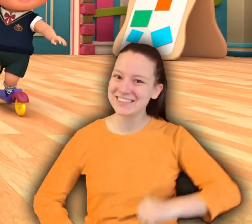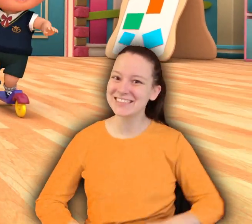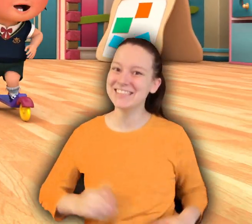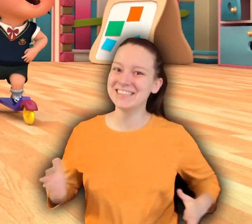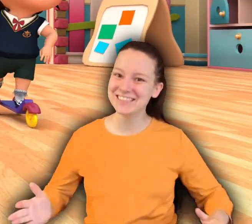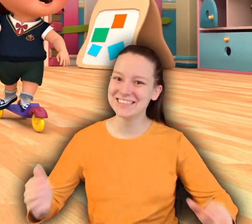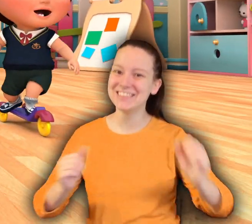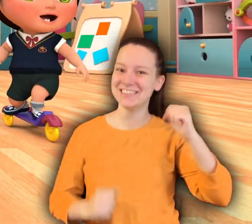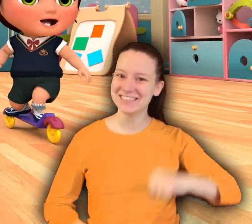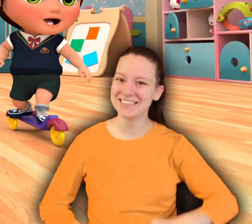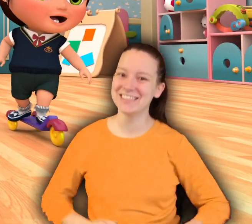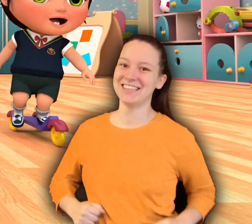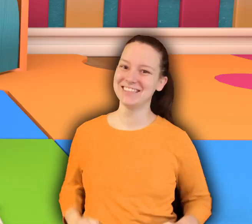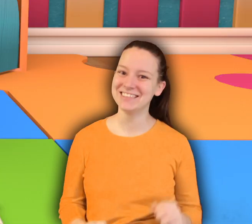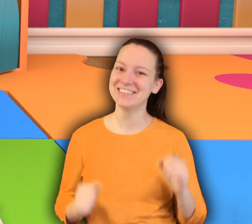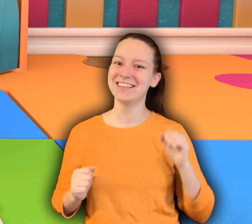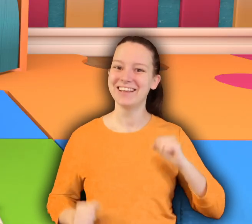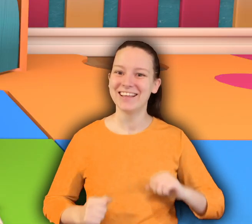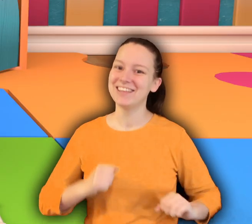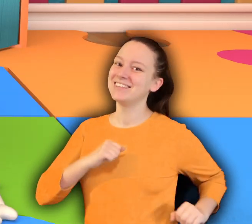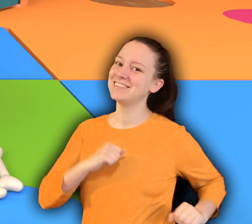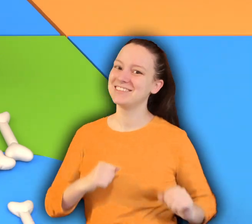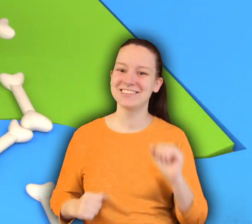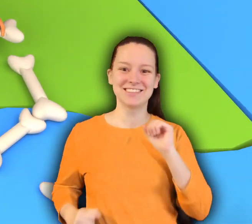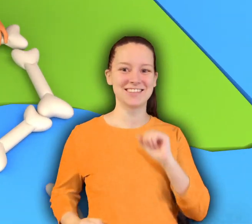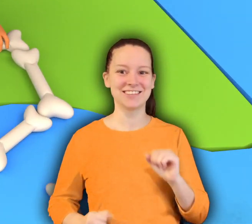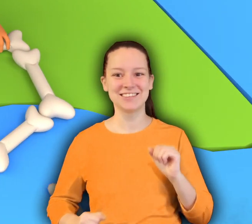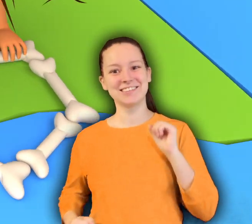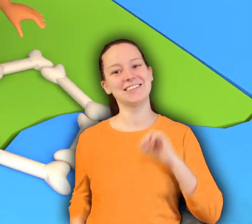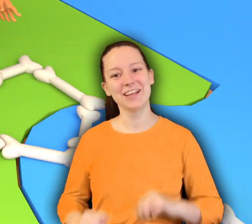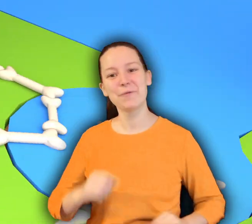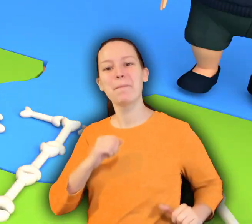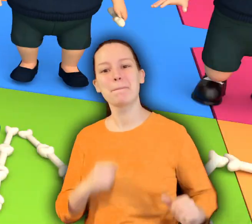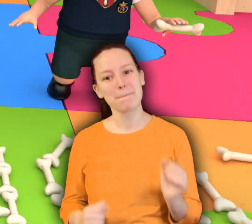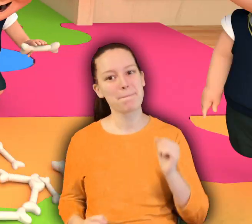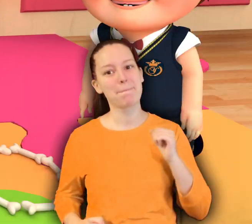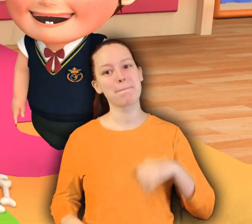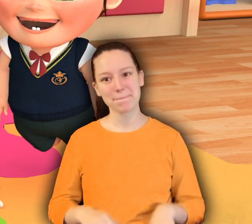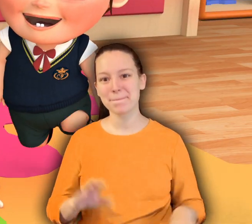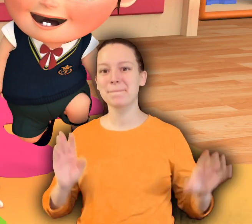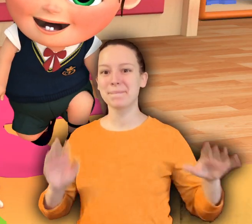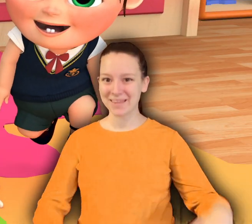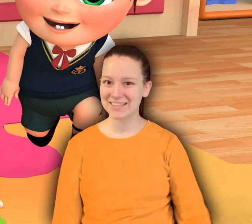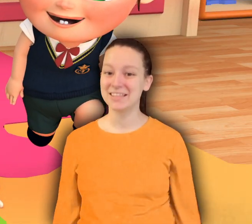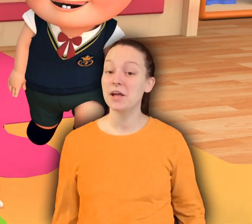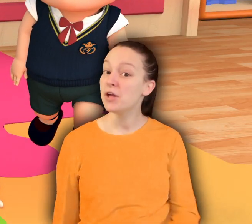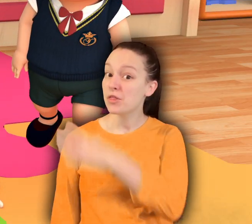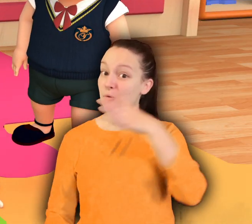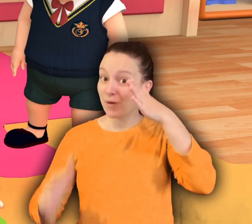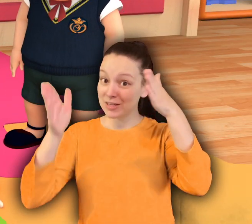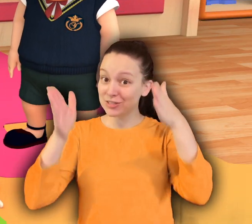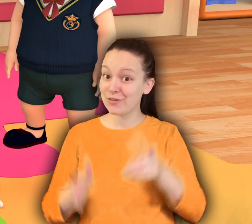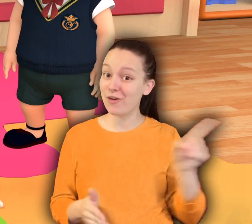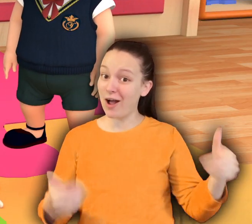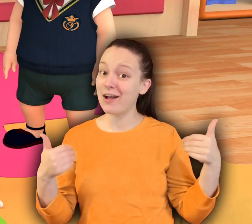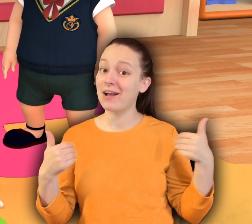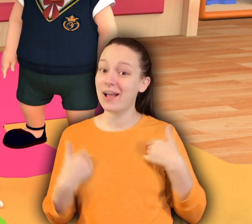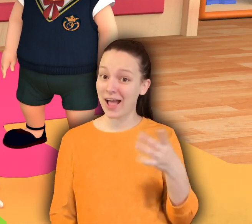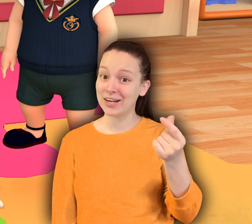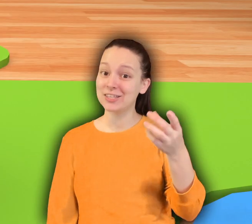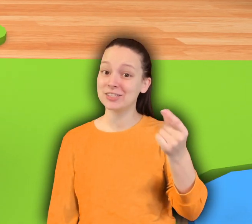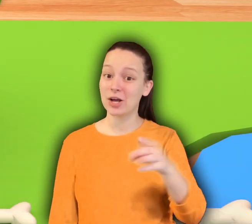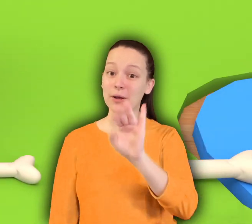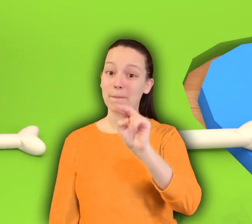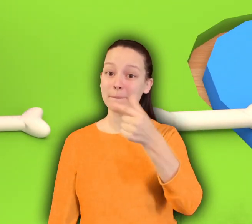-G-O,-G-G-O was a farmer,